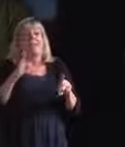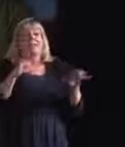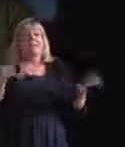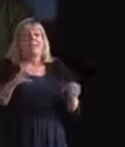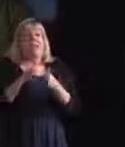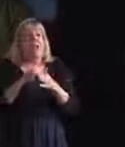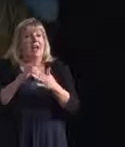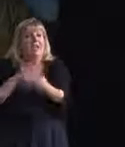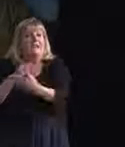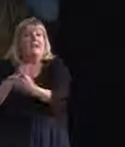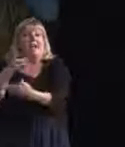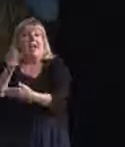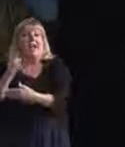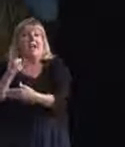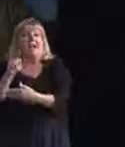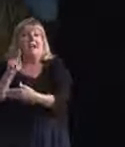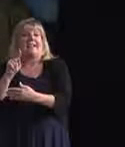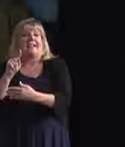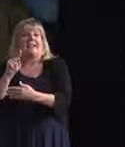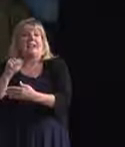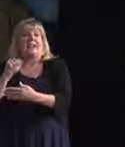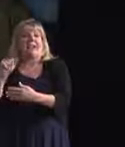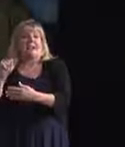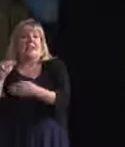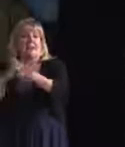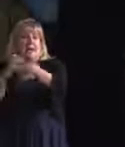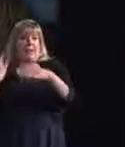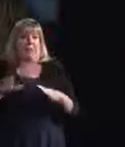Haitian neighbors had found its justification.